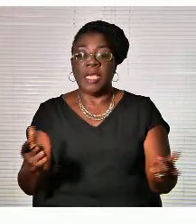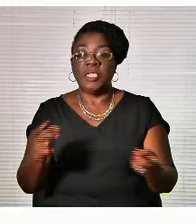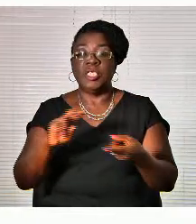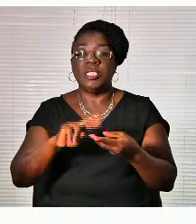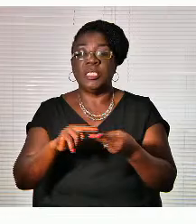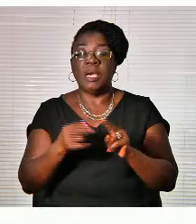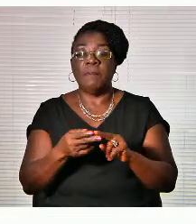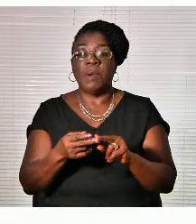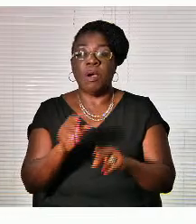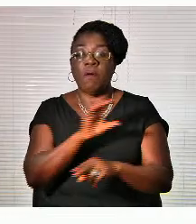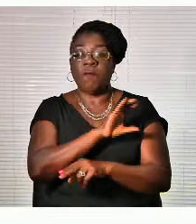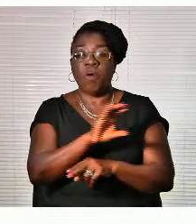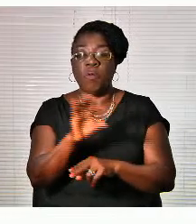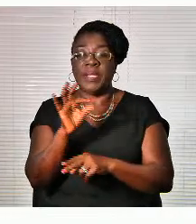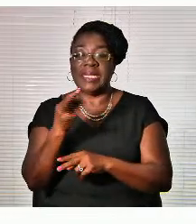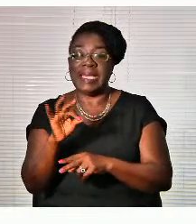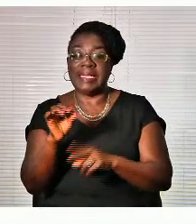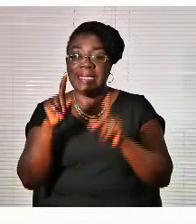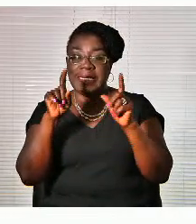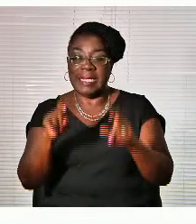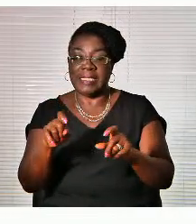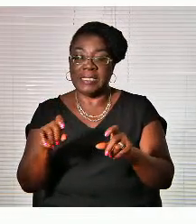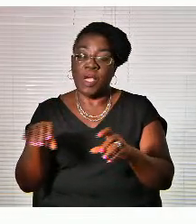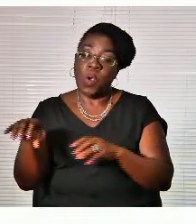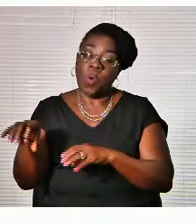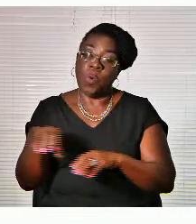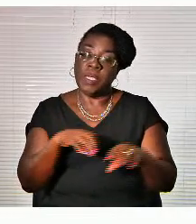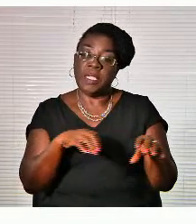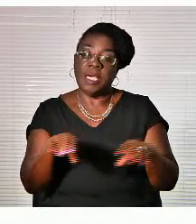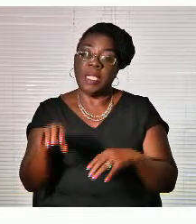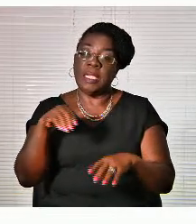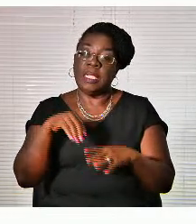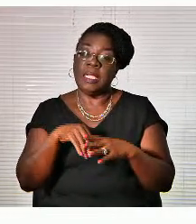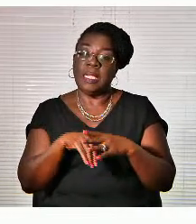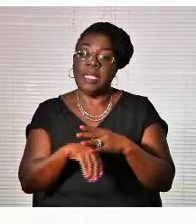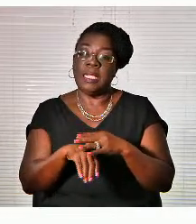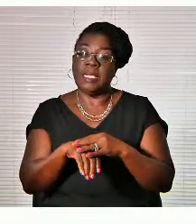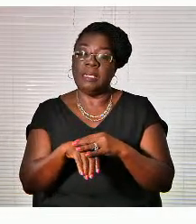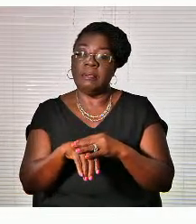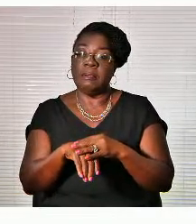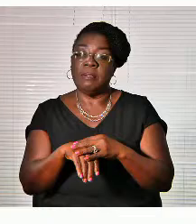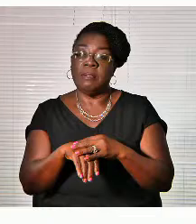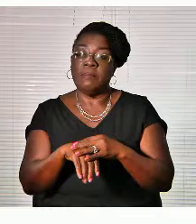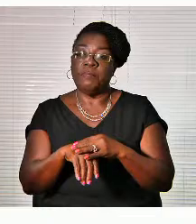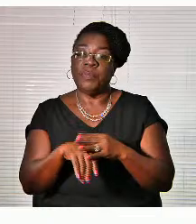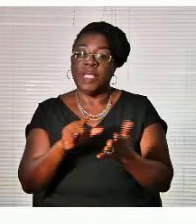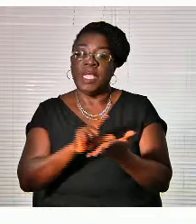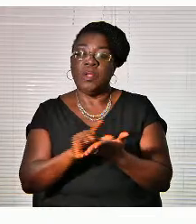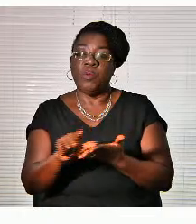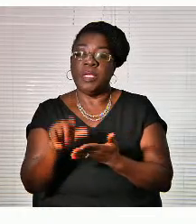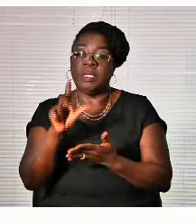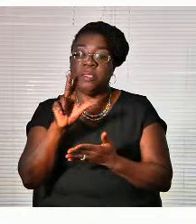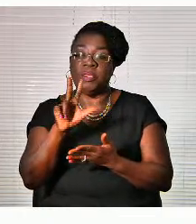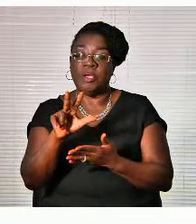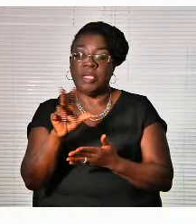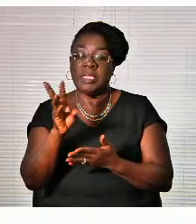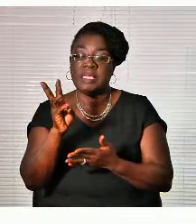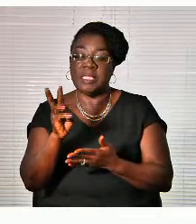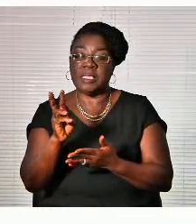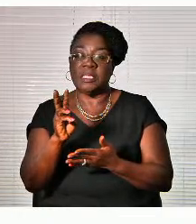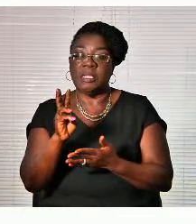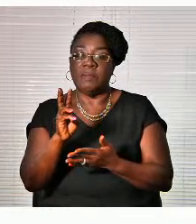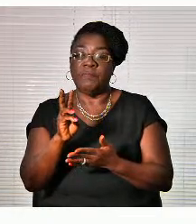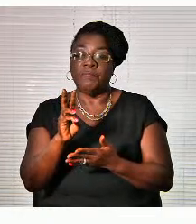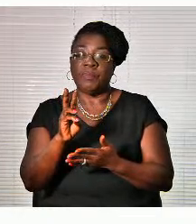COVID-19 tests were done in what we would refer to as Epi Week 36, or the week of